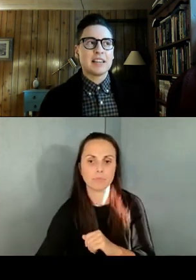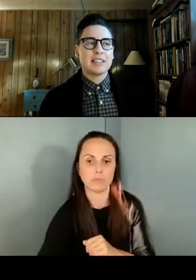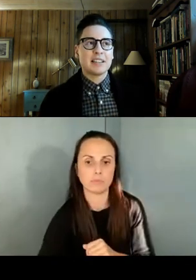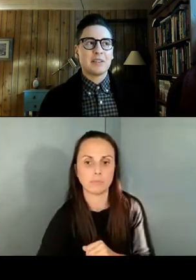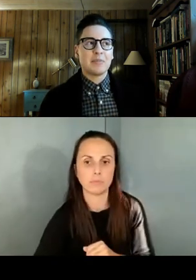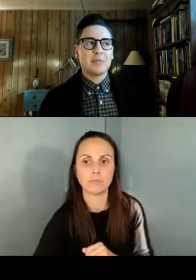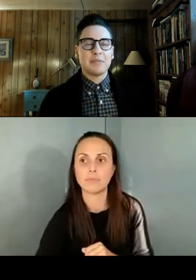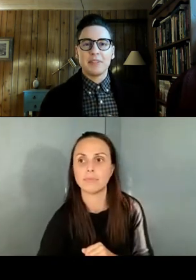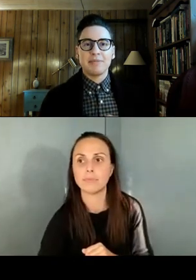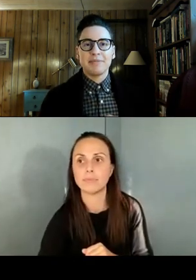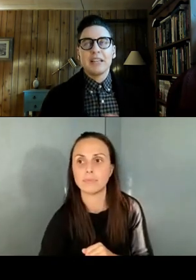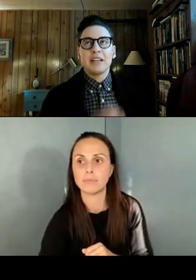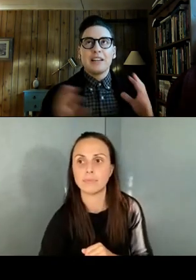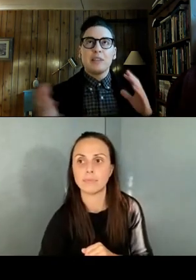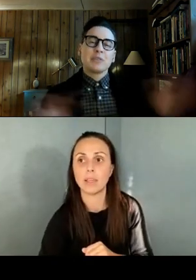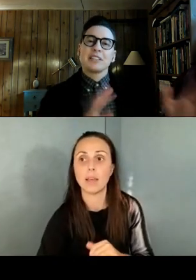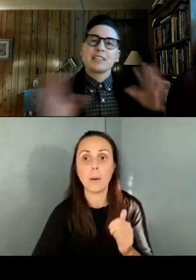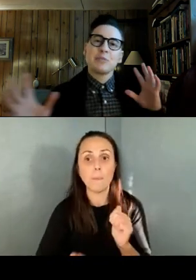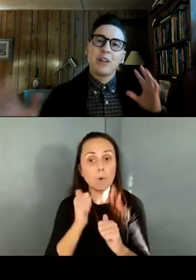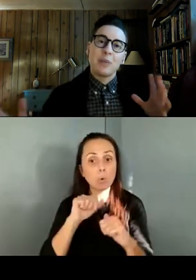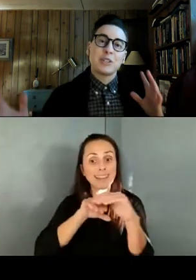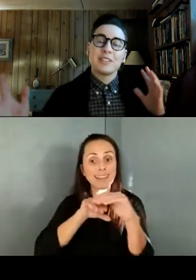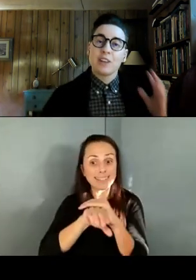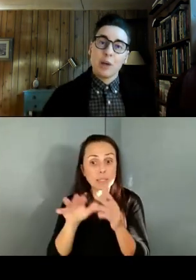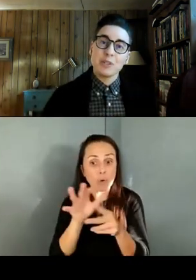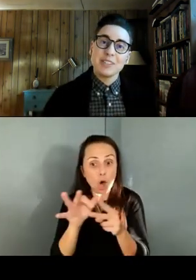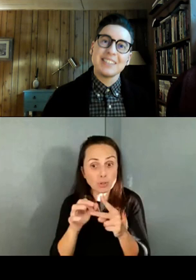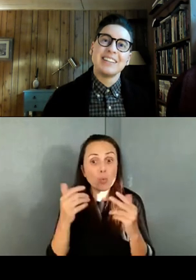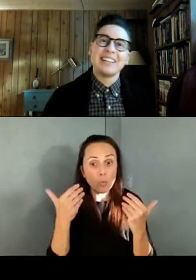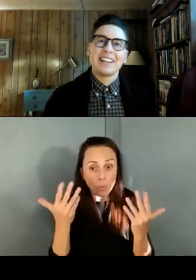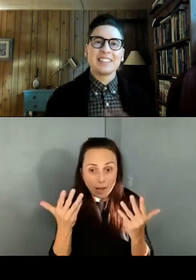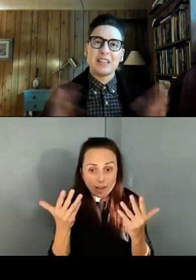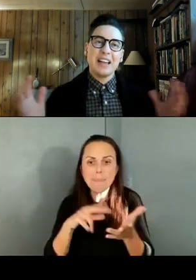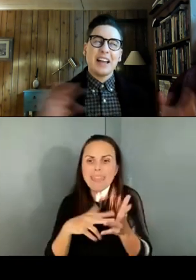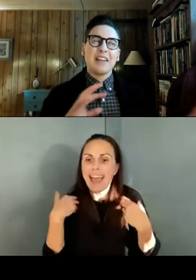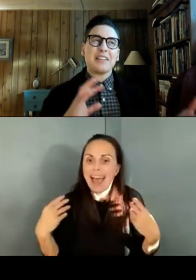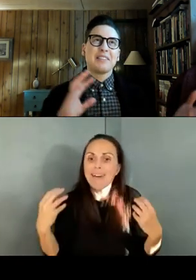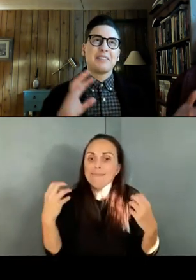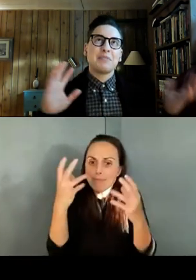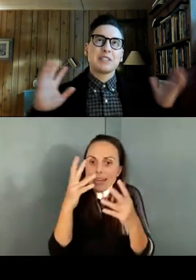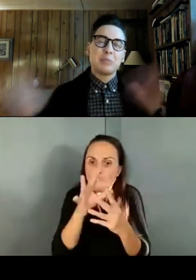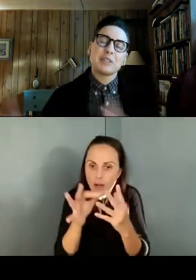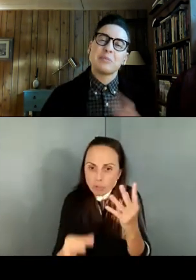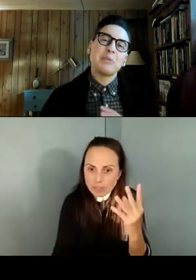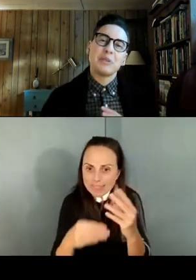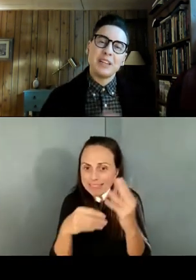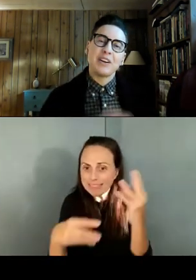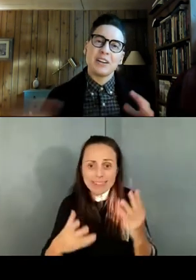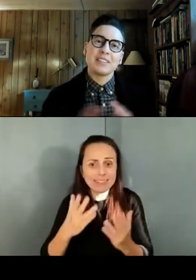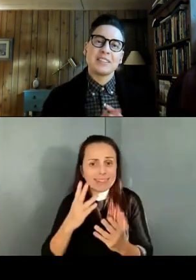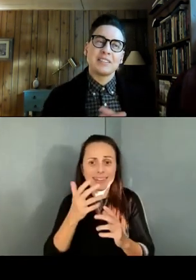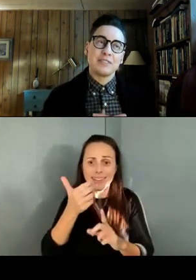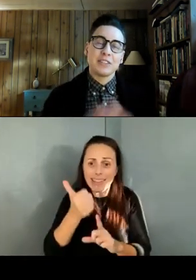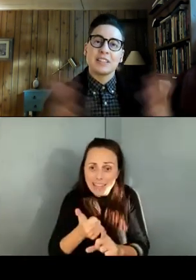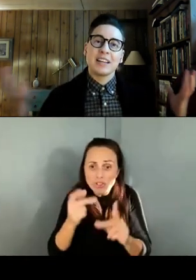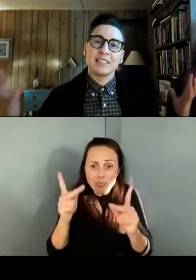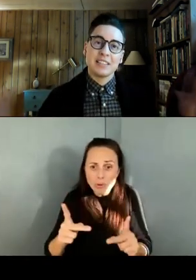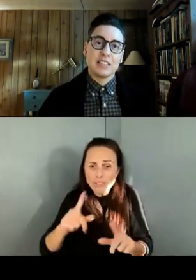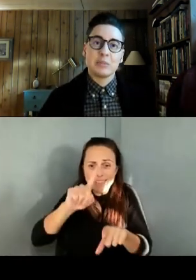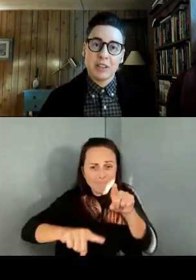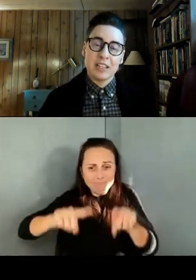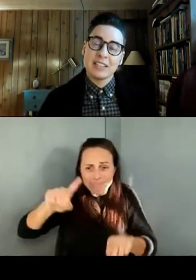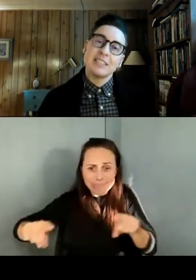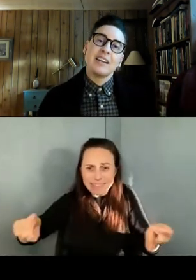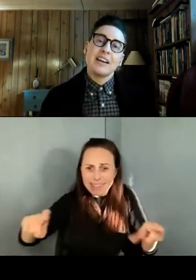is that the most accessible option is options, not the same. The supports that people need are as diverse as